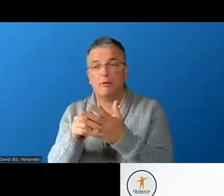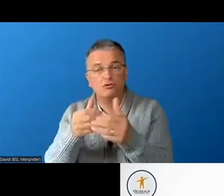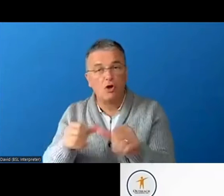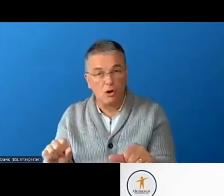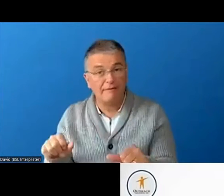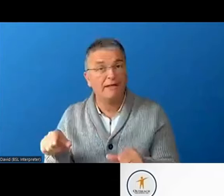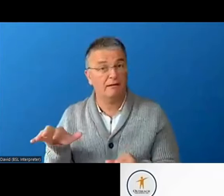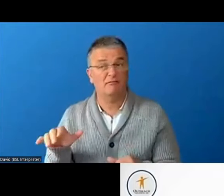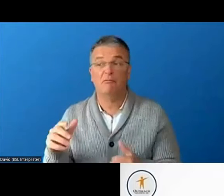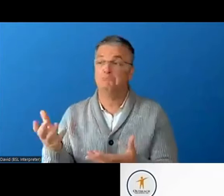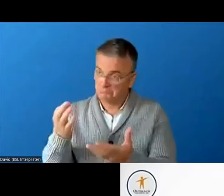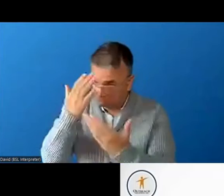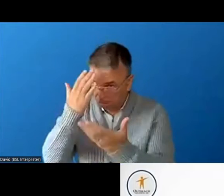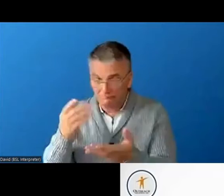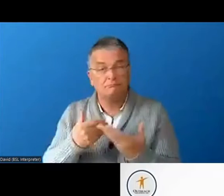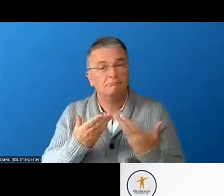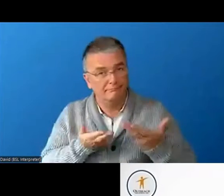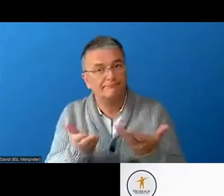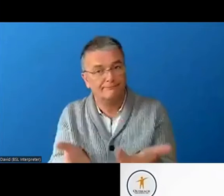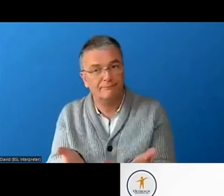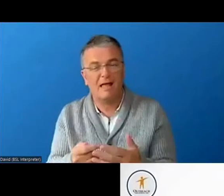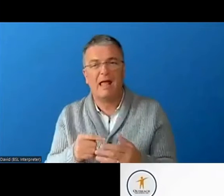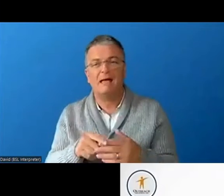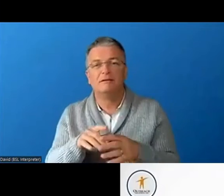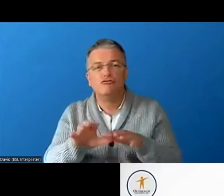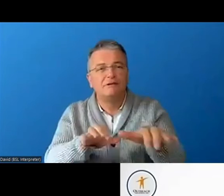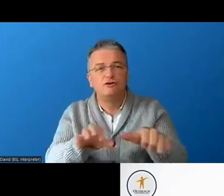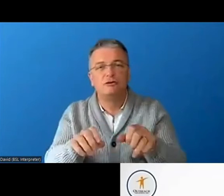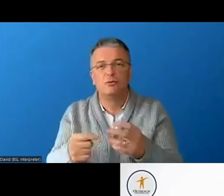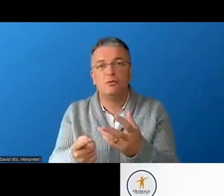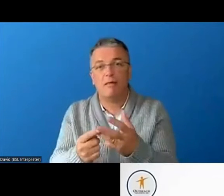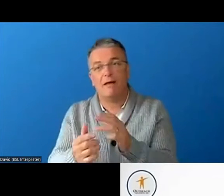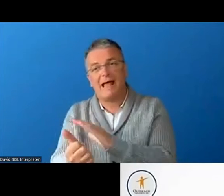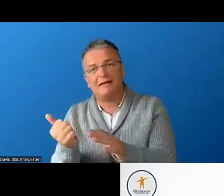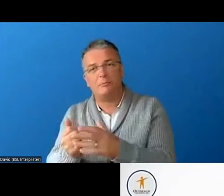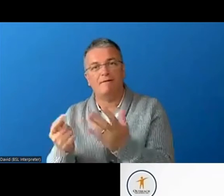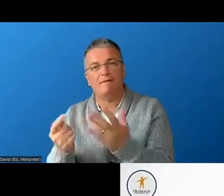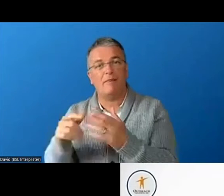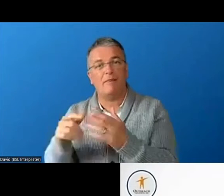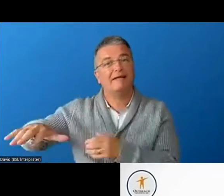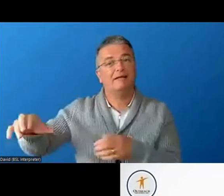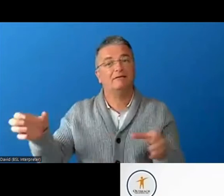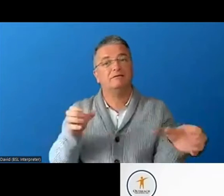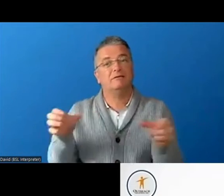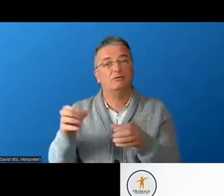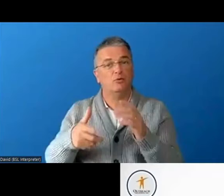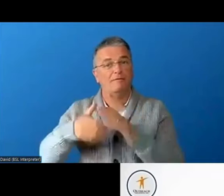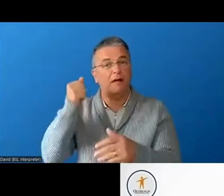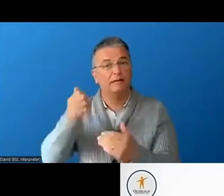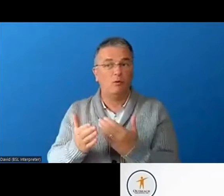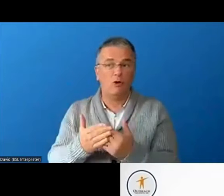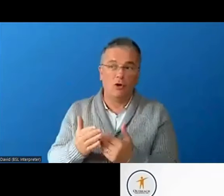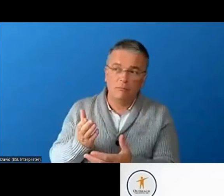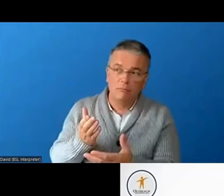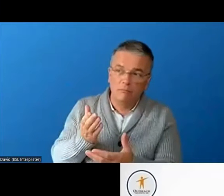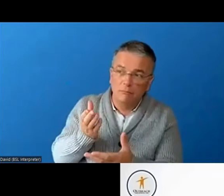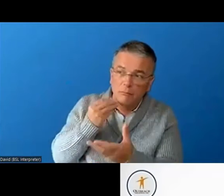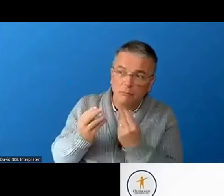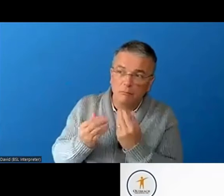and as we are doing today, reaching into experts from other fields to find out and learn new ways of